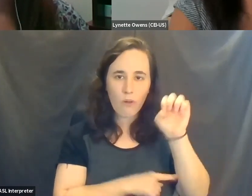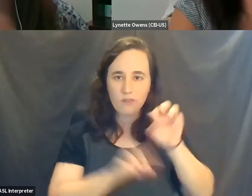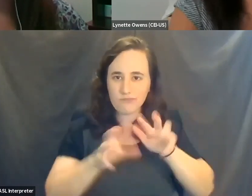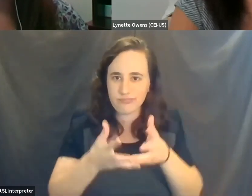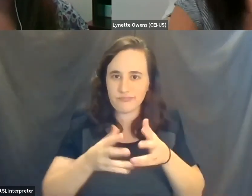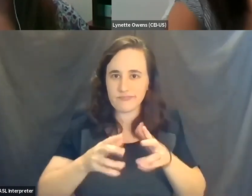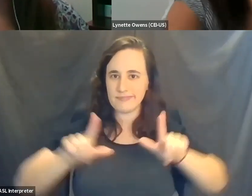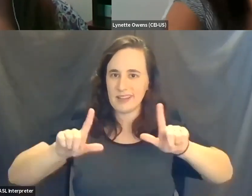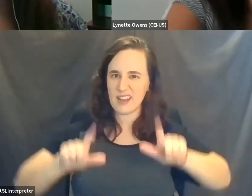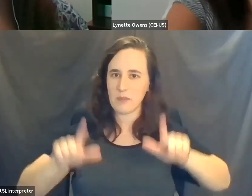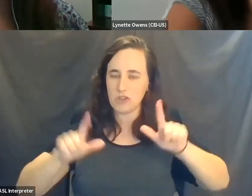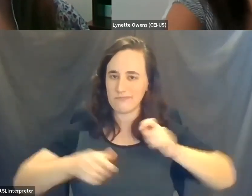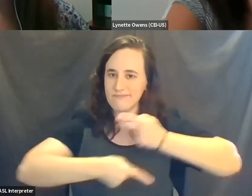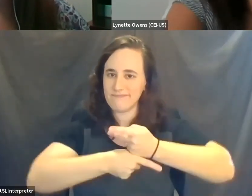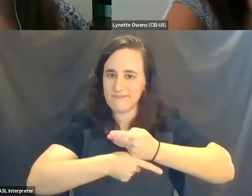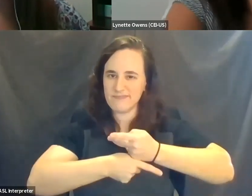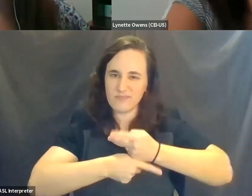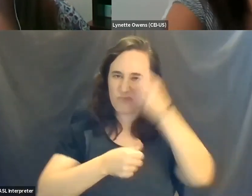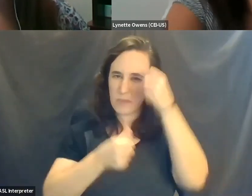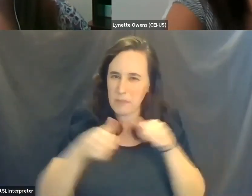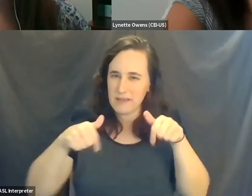like. And there were some